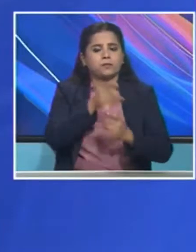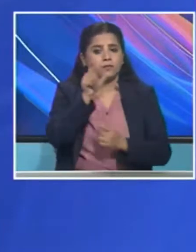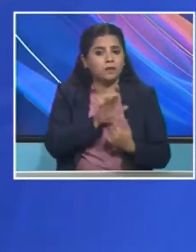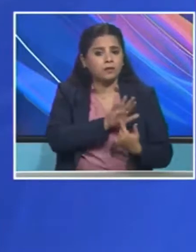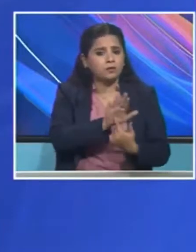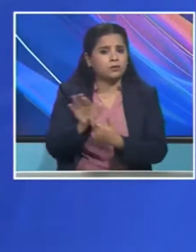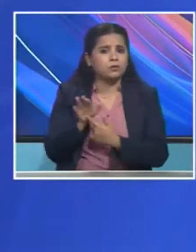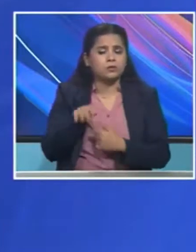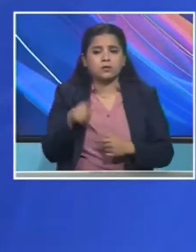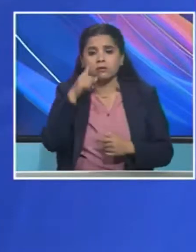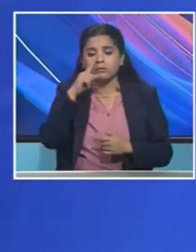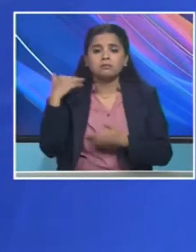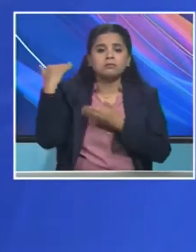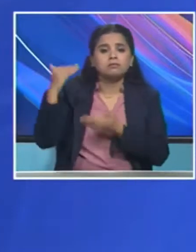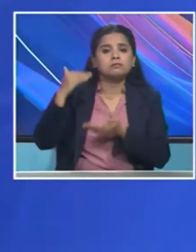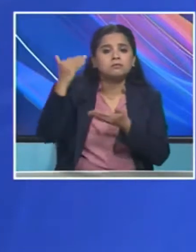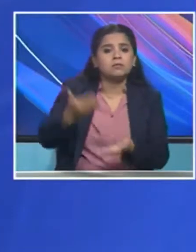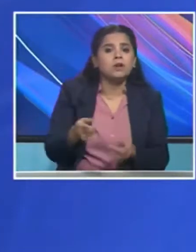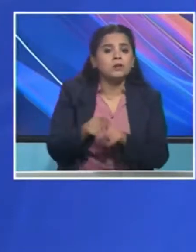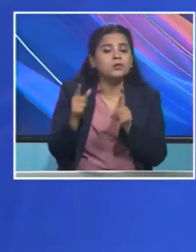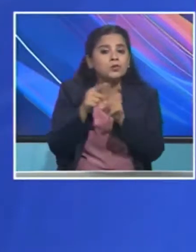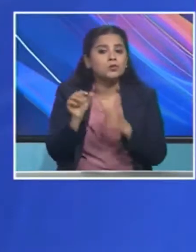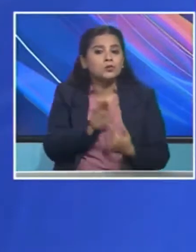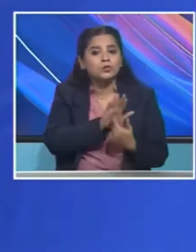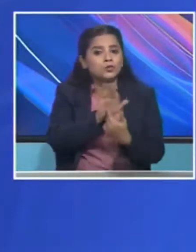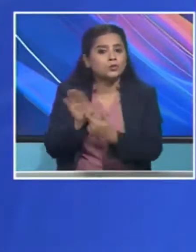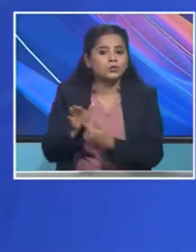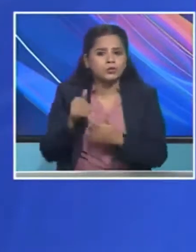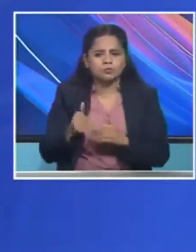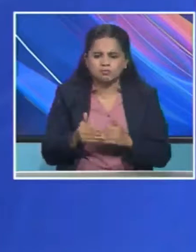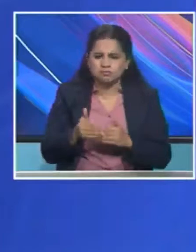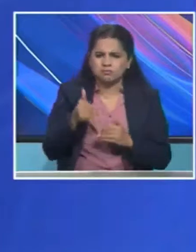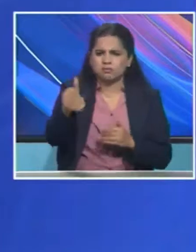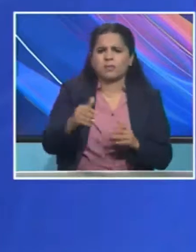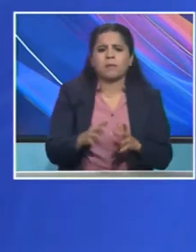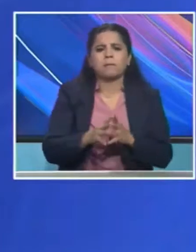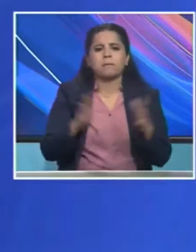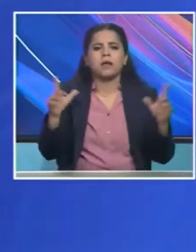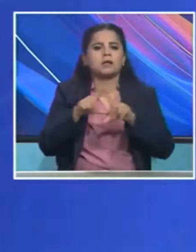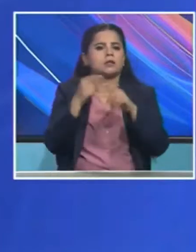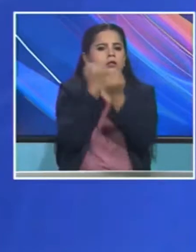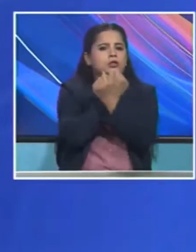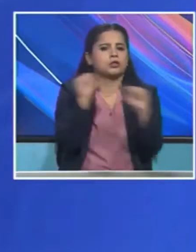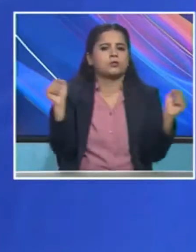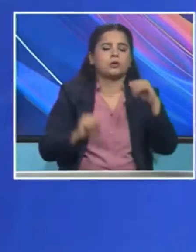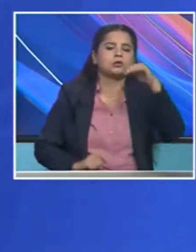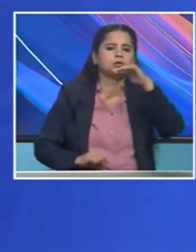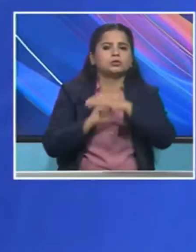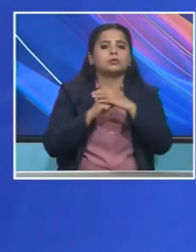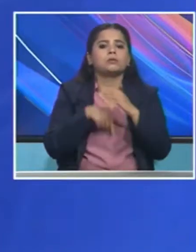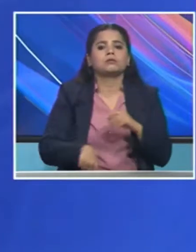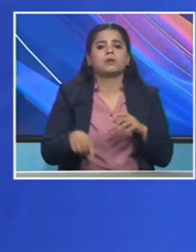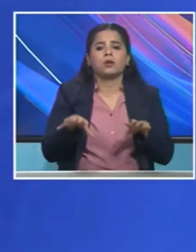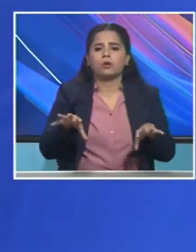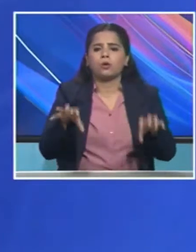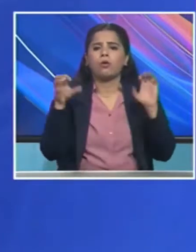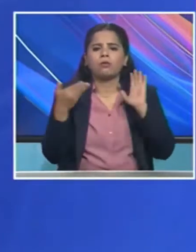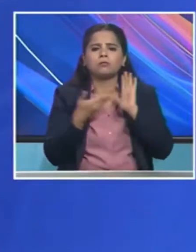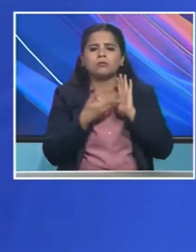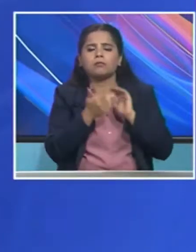and granddaughter, moving on to head the largest democracy in the world as its constitutional